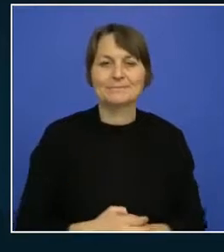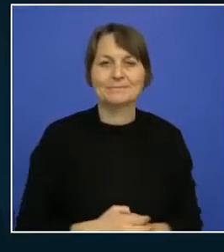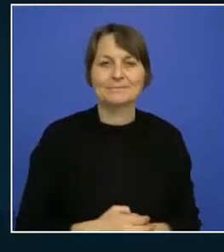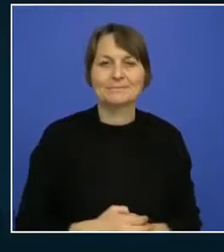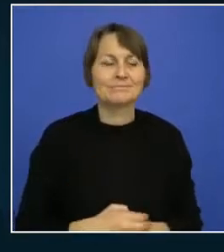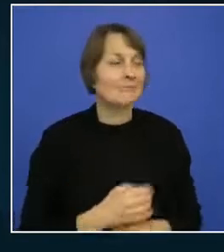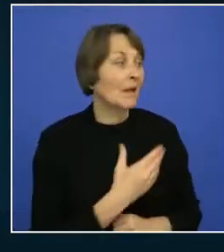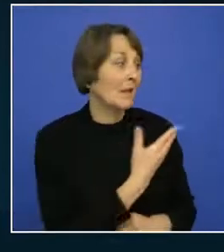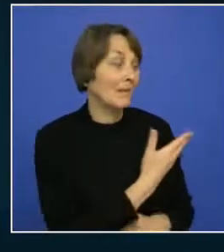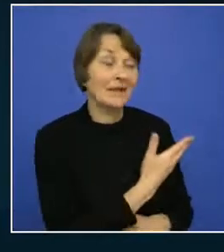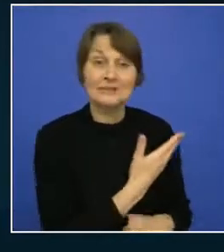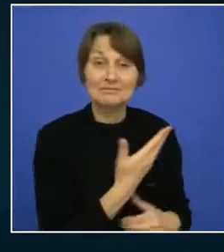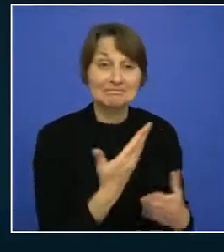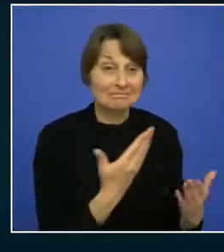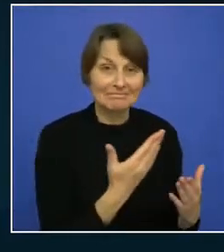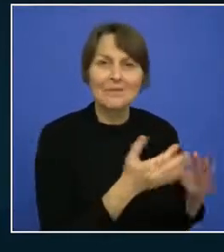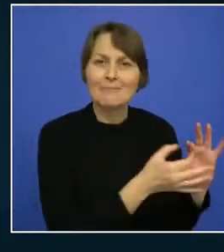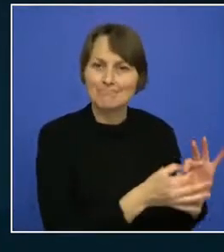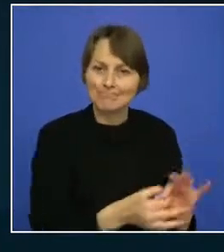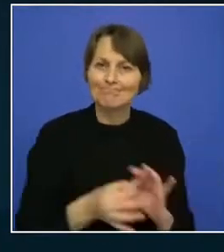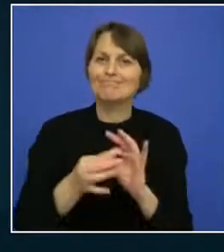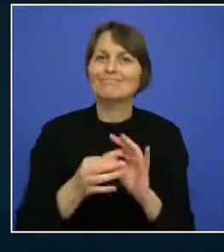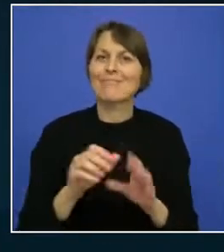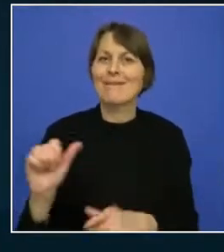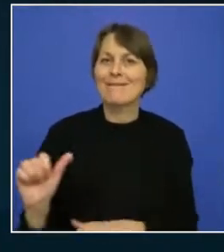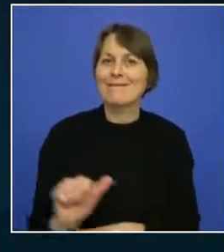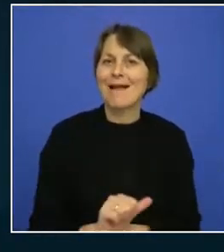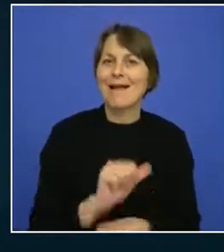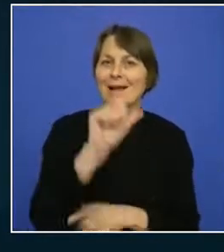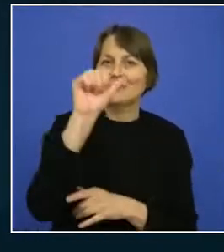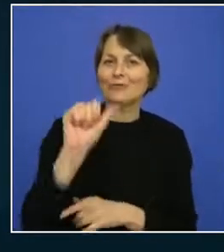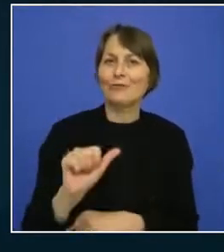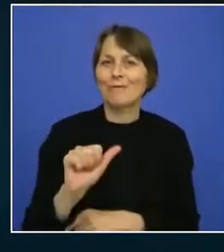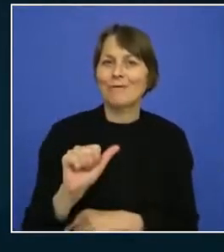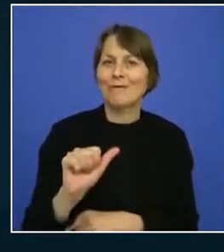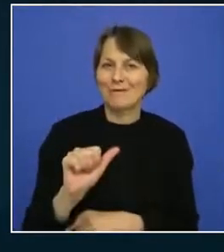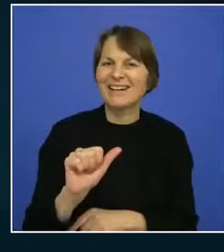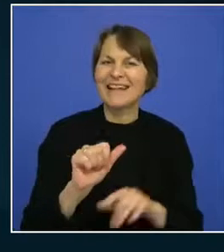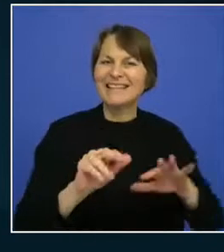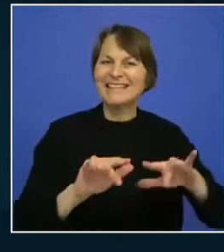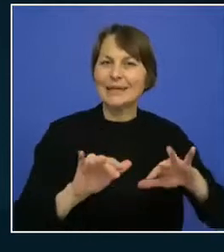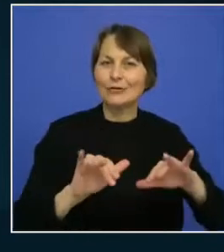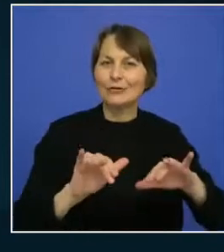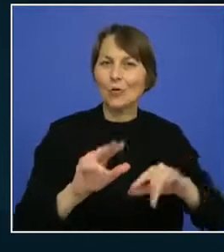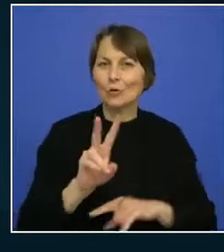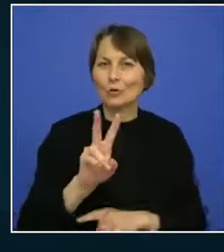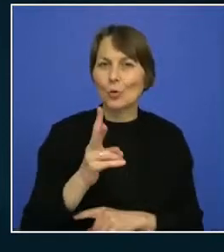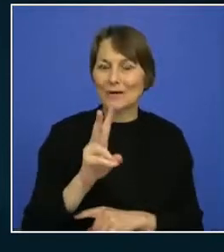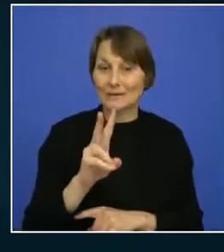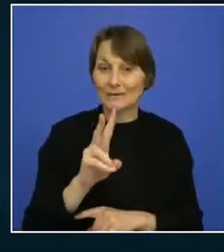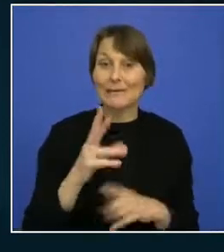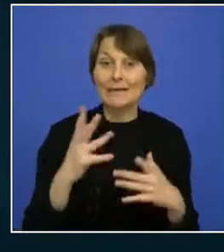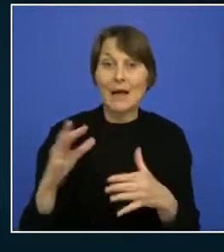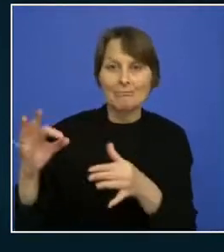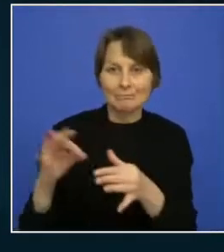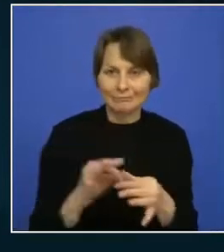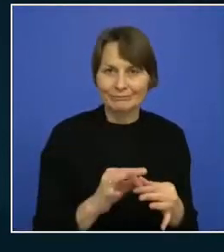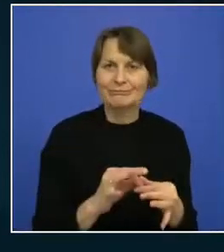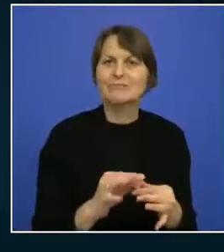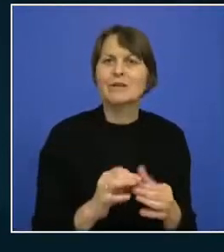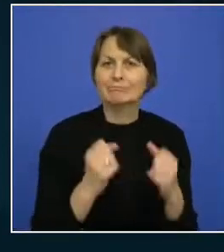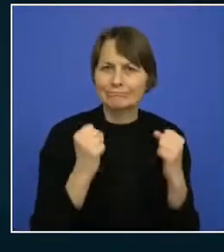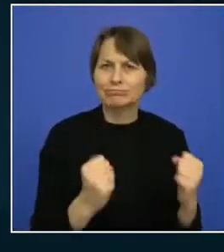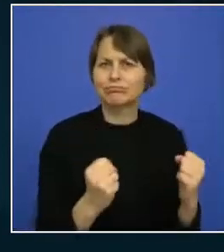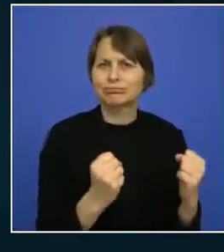the fact that Azure Digital Twins is now graph-based. And this is really,